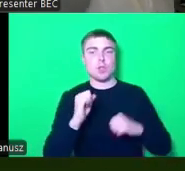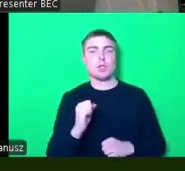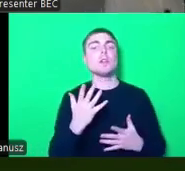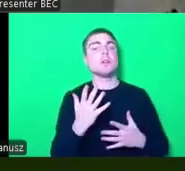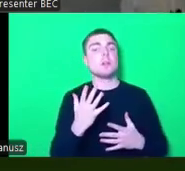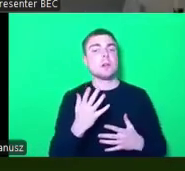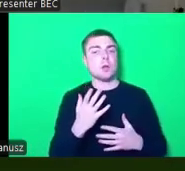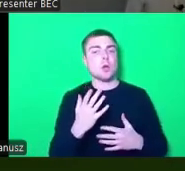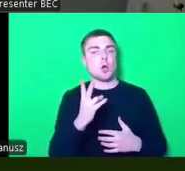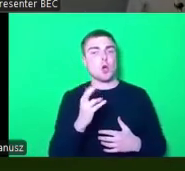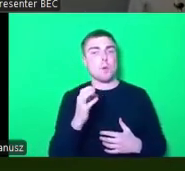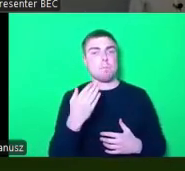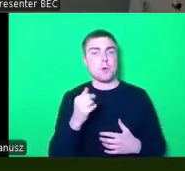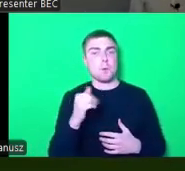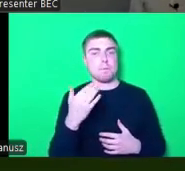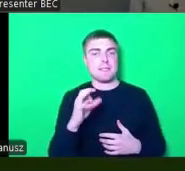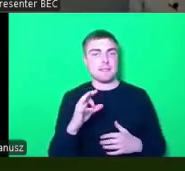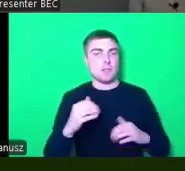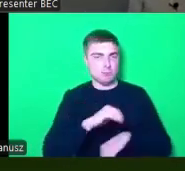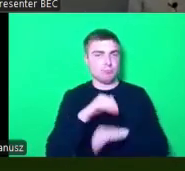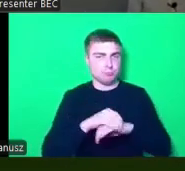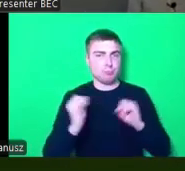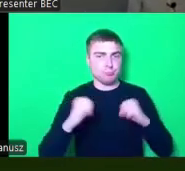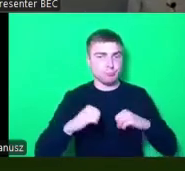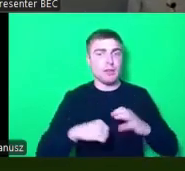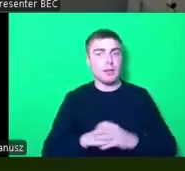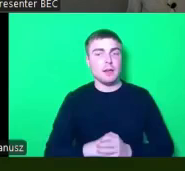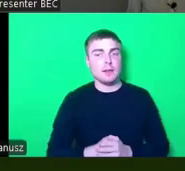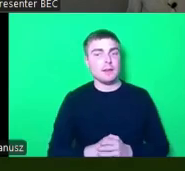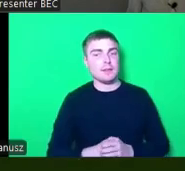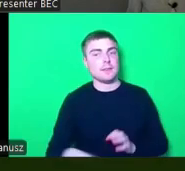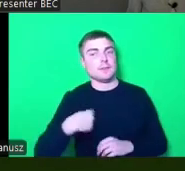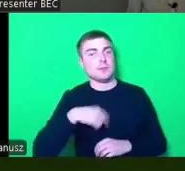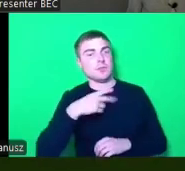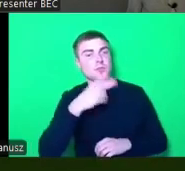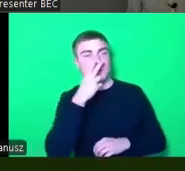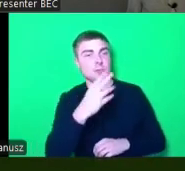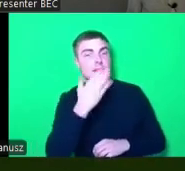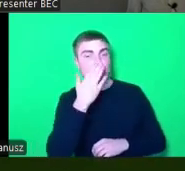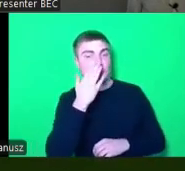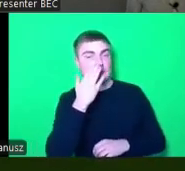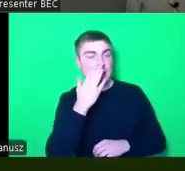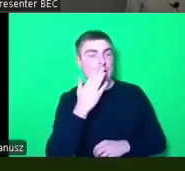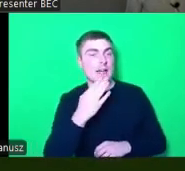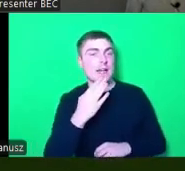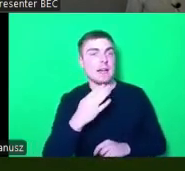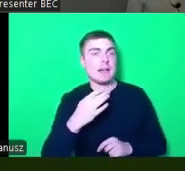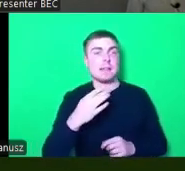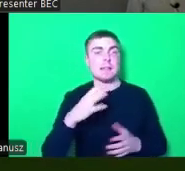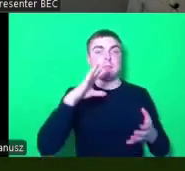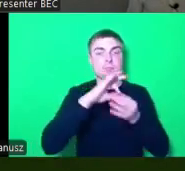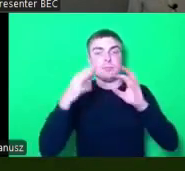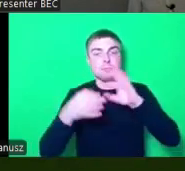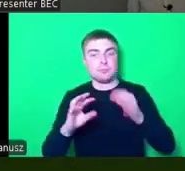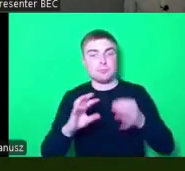Lines are significant effects, dotted lines are not significant, and so the red lines are